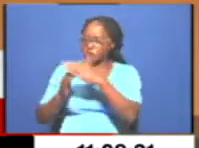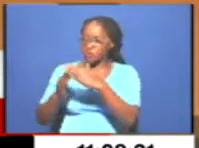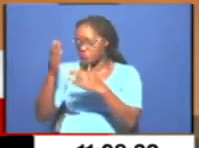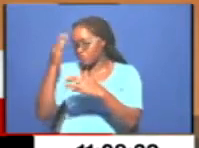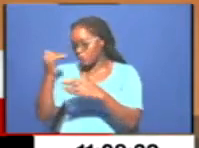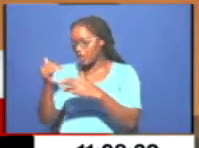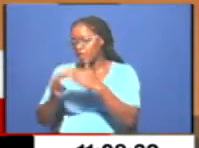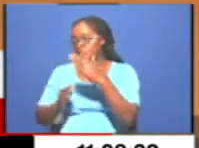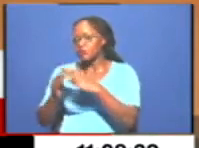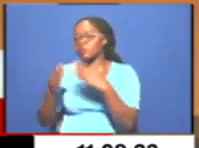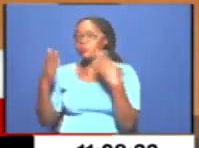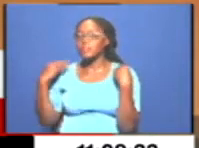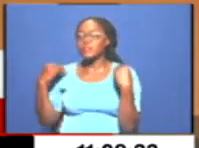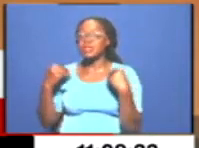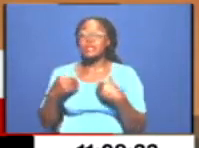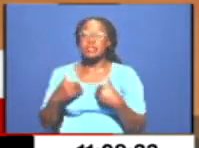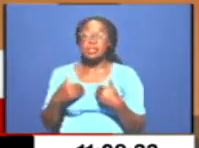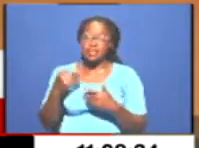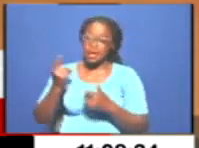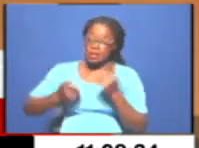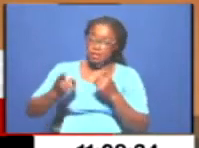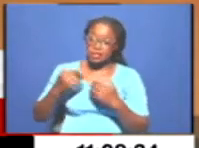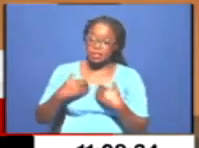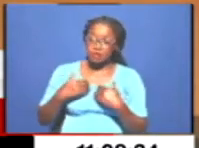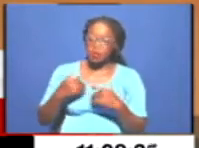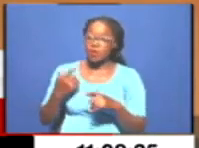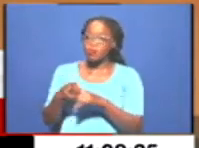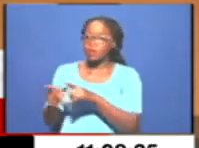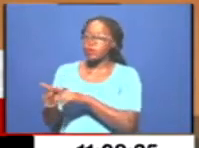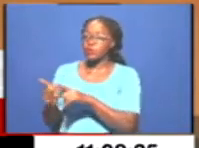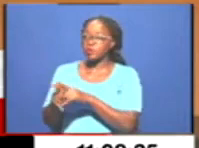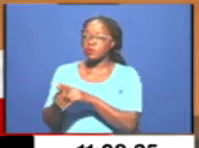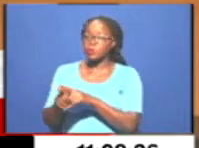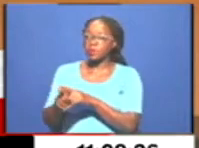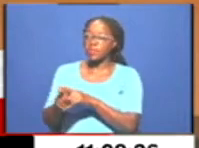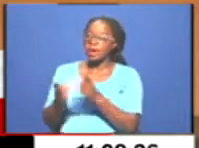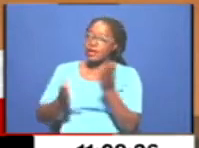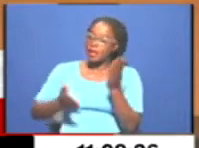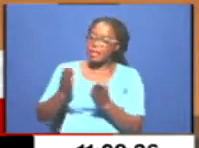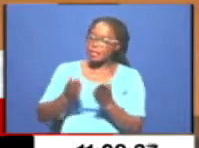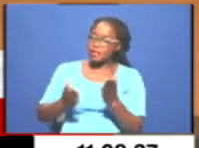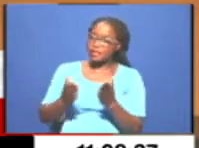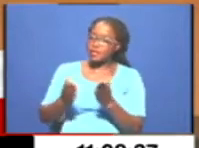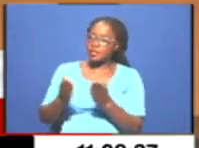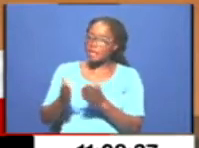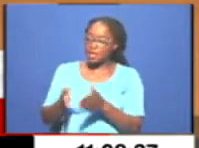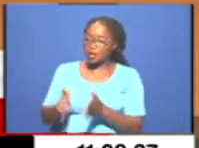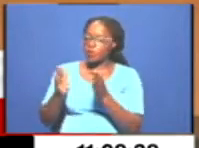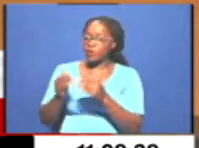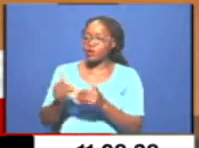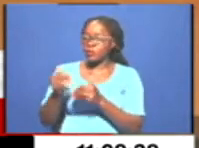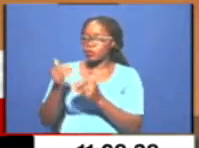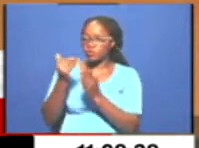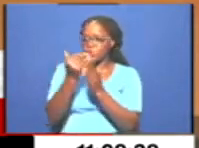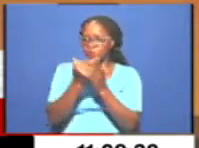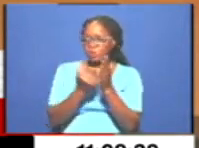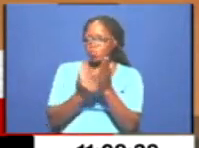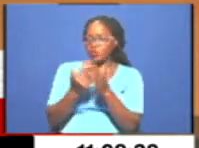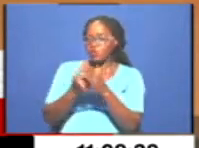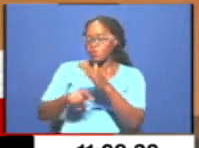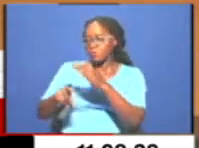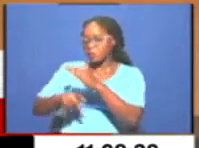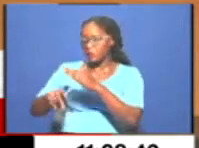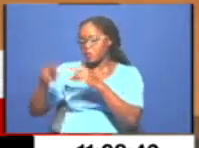top athletes. But most importantly, to be able to give our athletes a pathway program from primary,